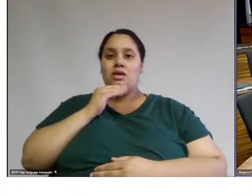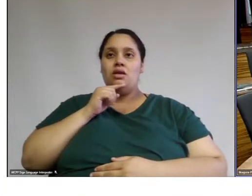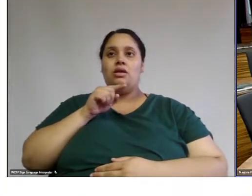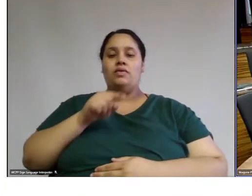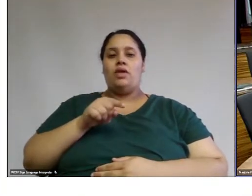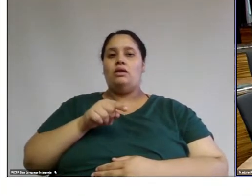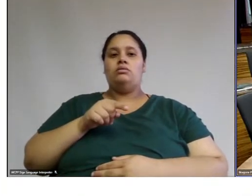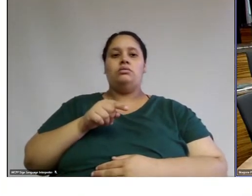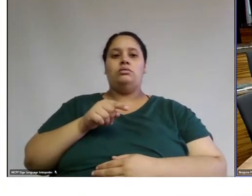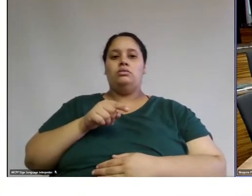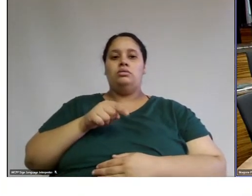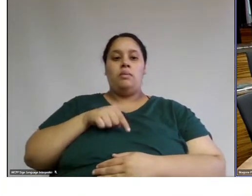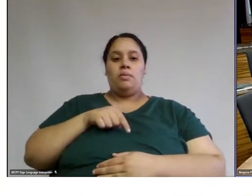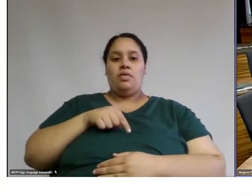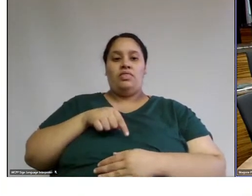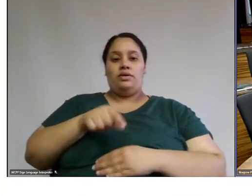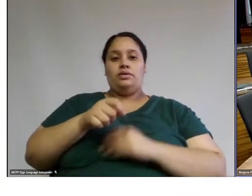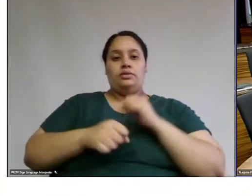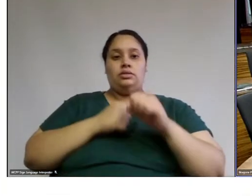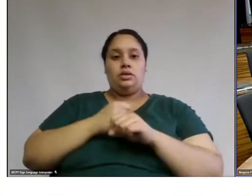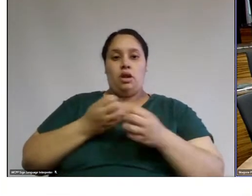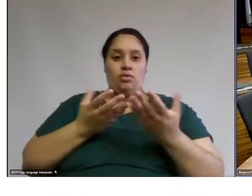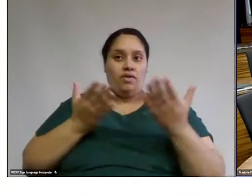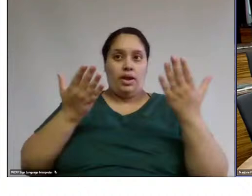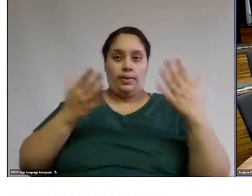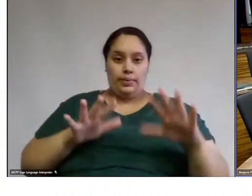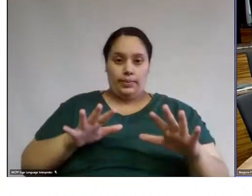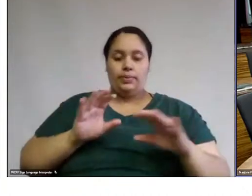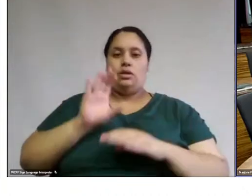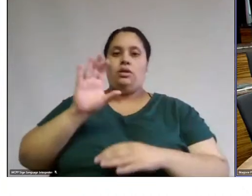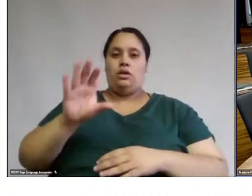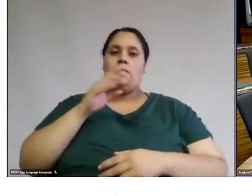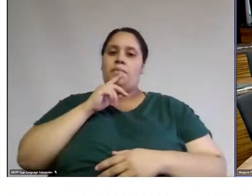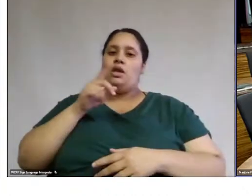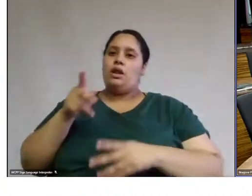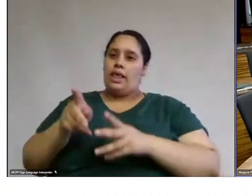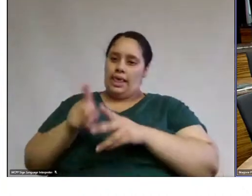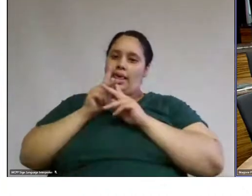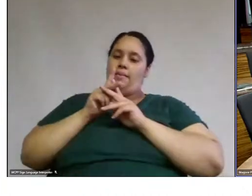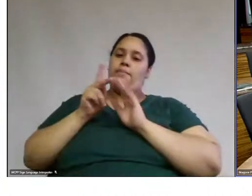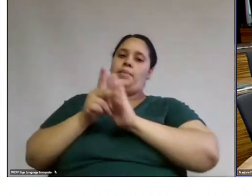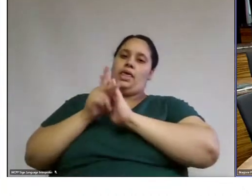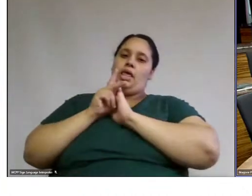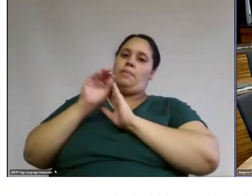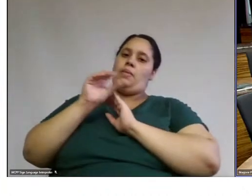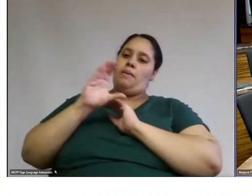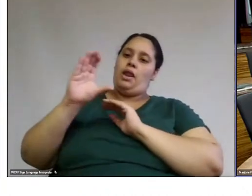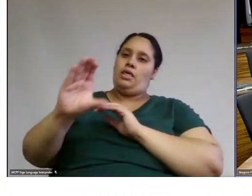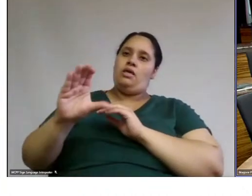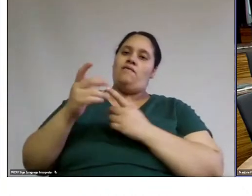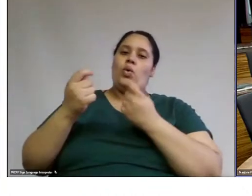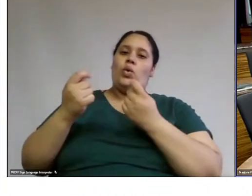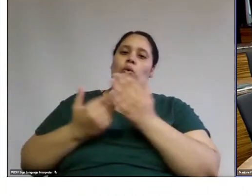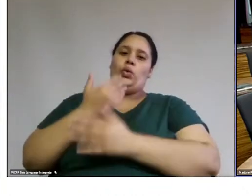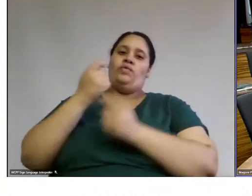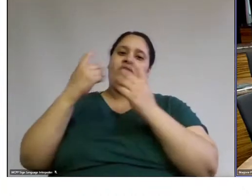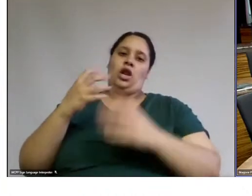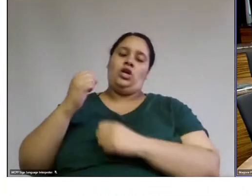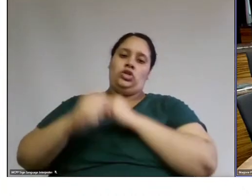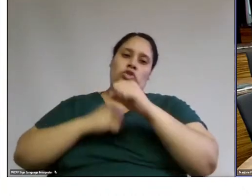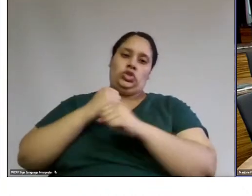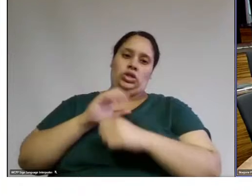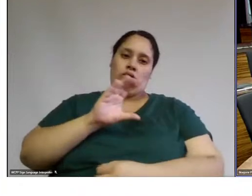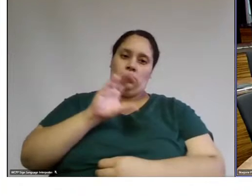won't don't go astray, and we have probably spent money already in the new financial year as well, given the fact